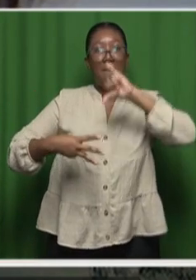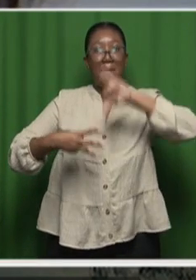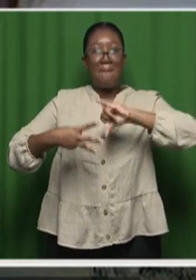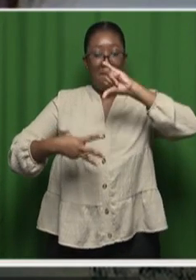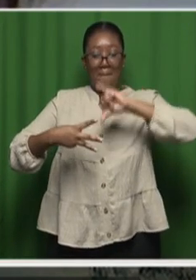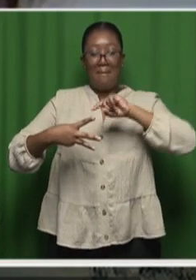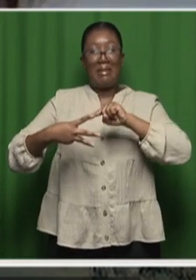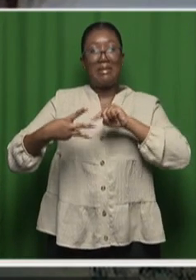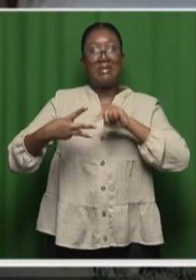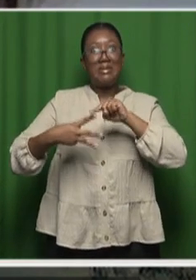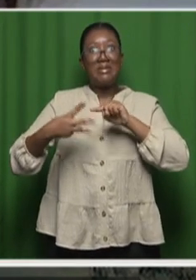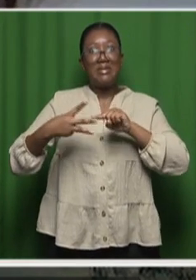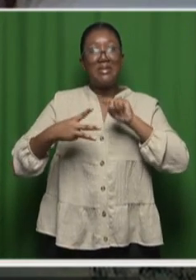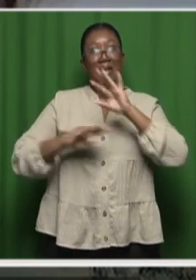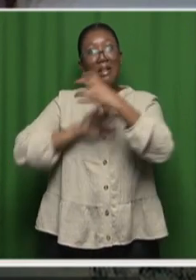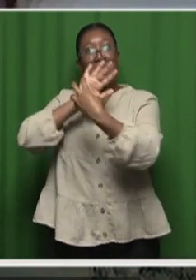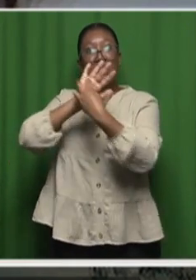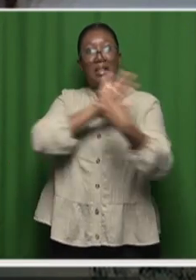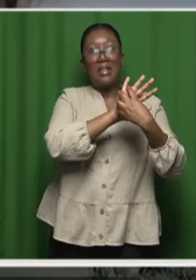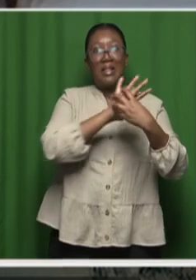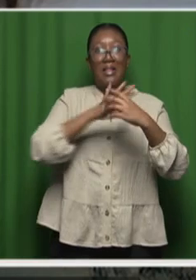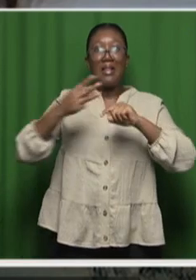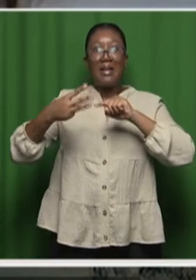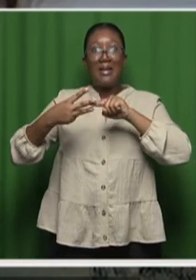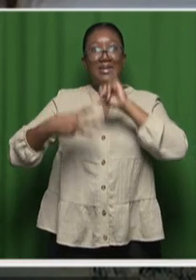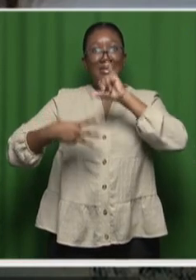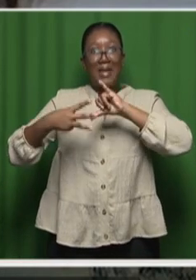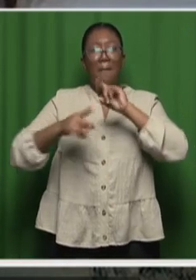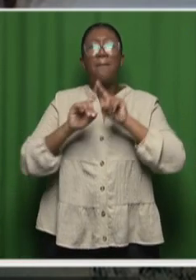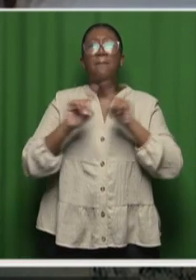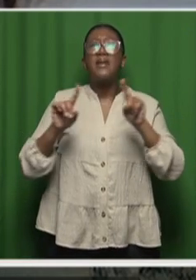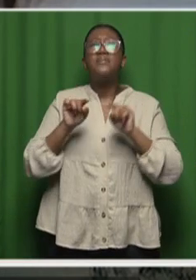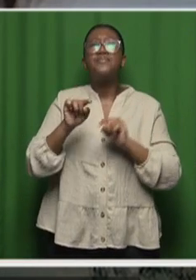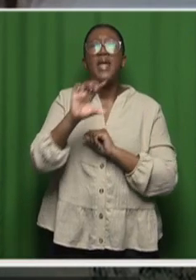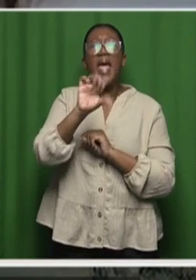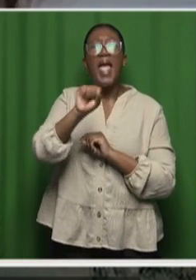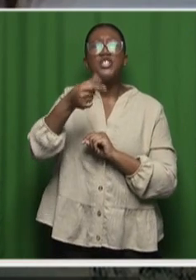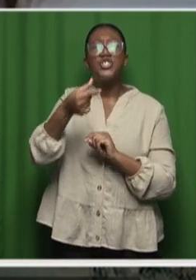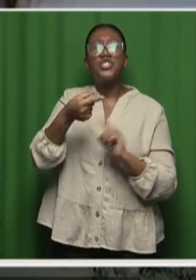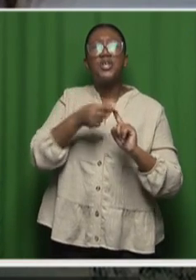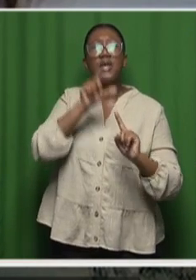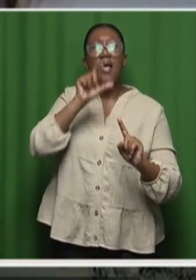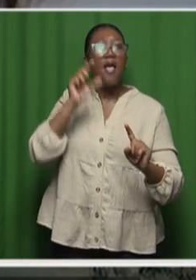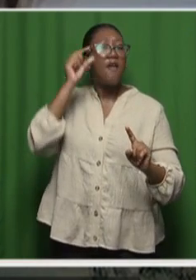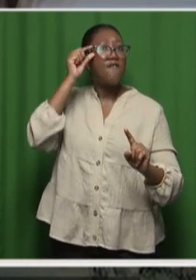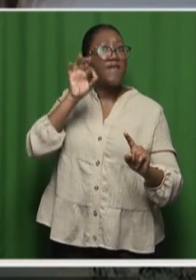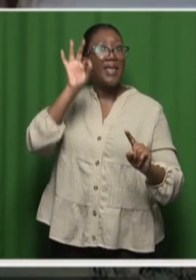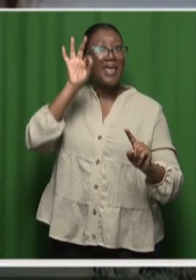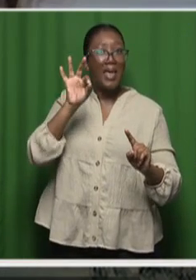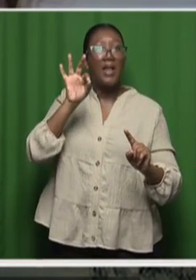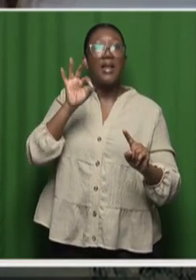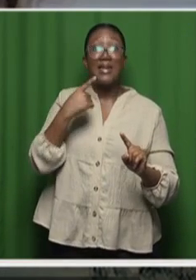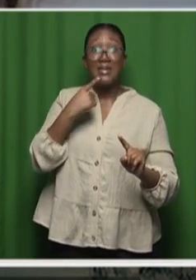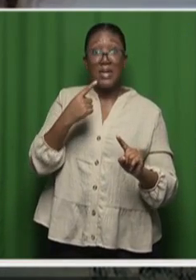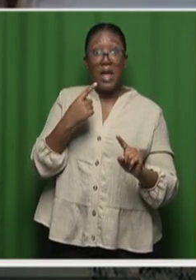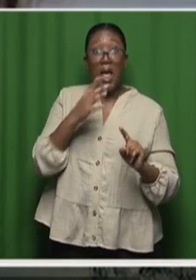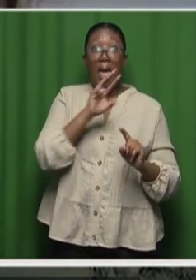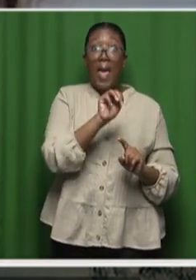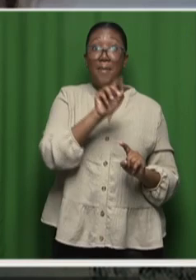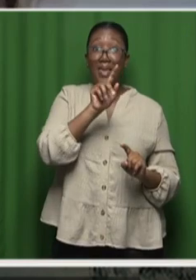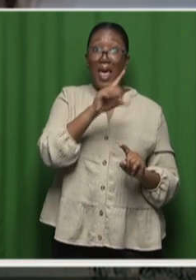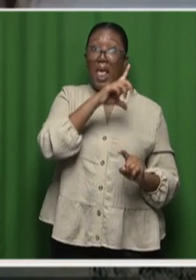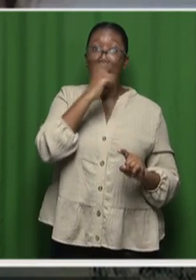see the ANC Secretary General, Fikile Mbalula, saying that the legacy project registered the MK name as